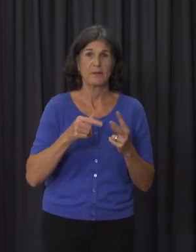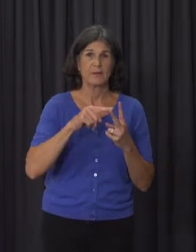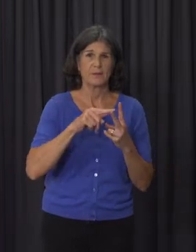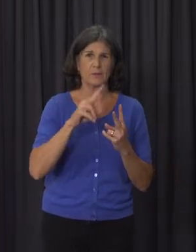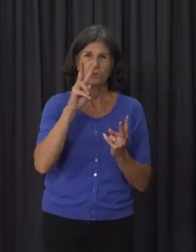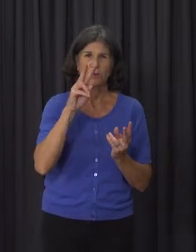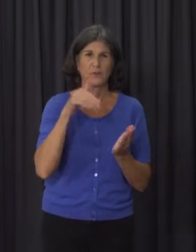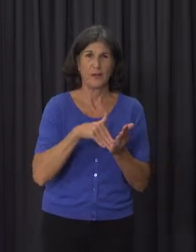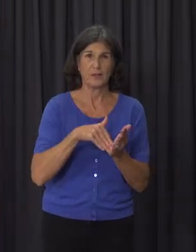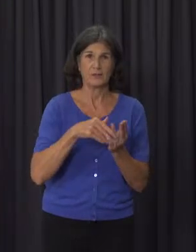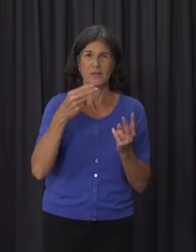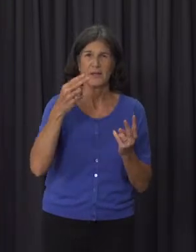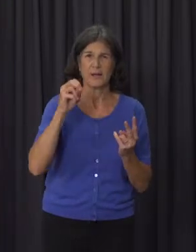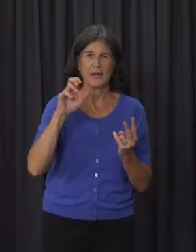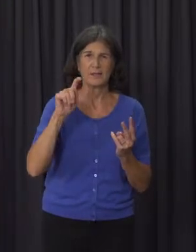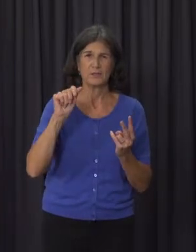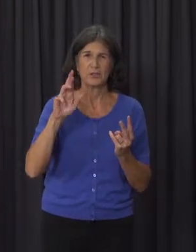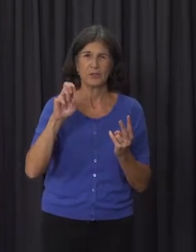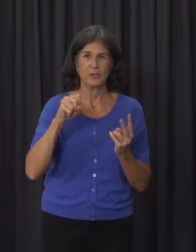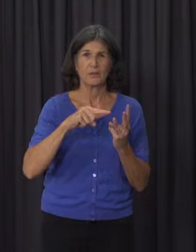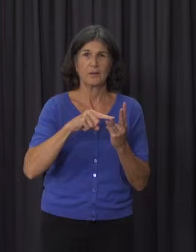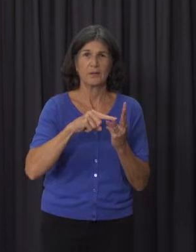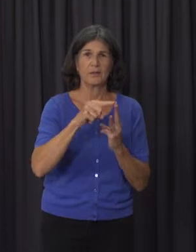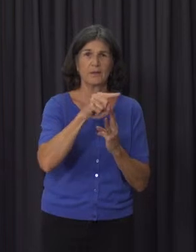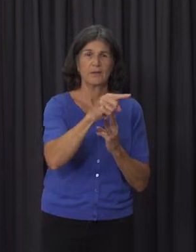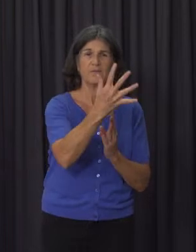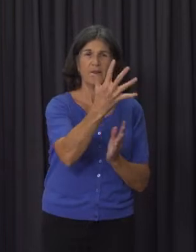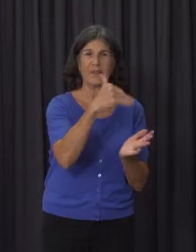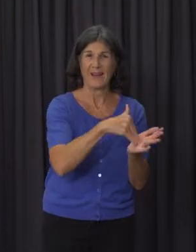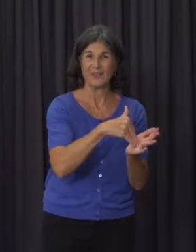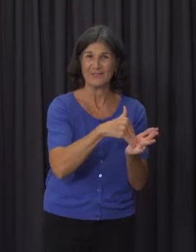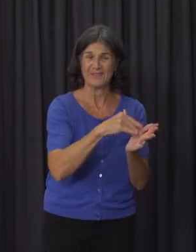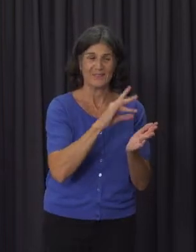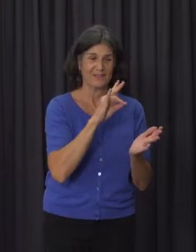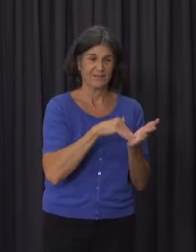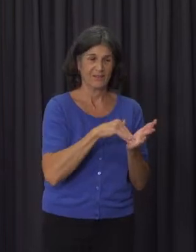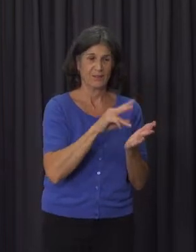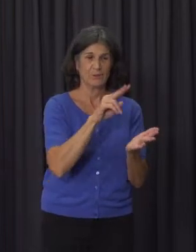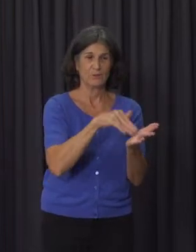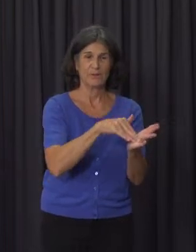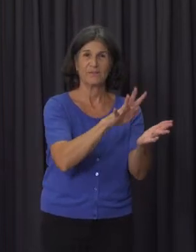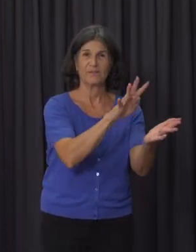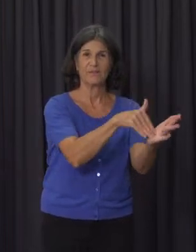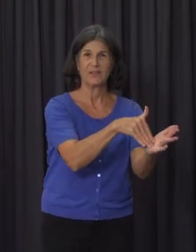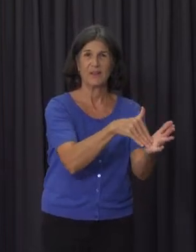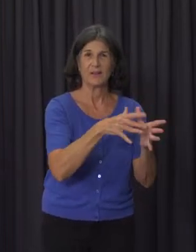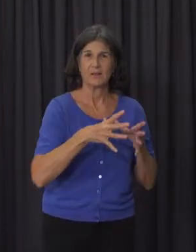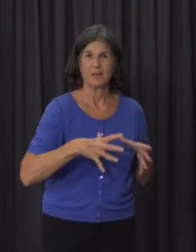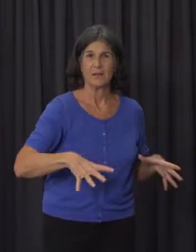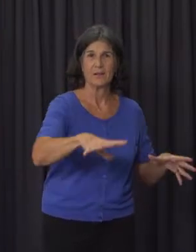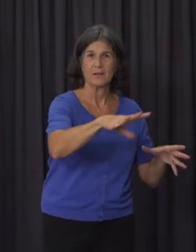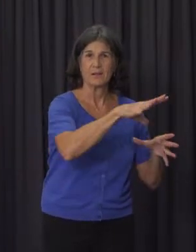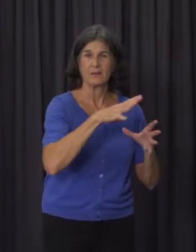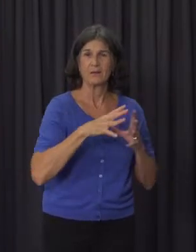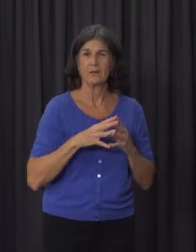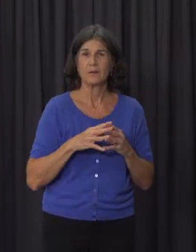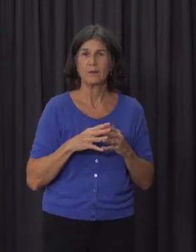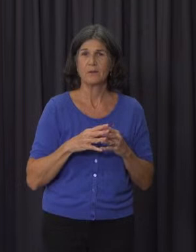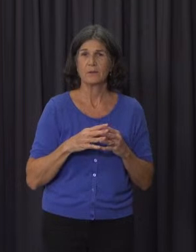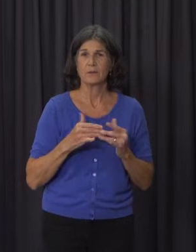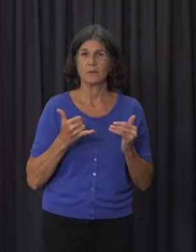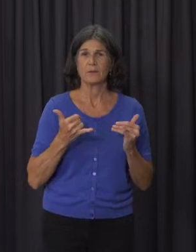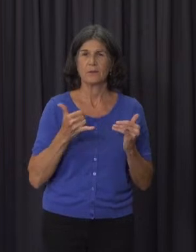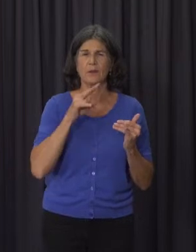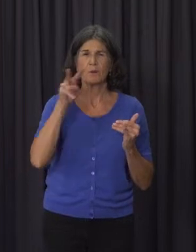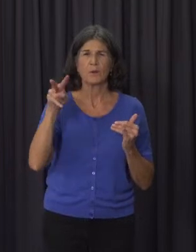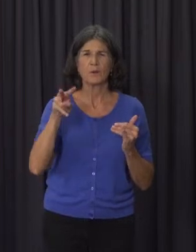over 5,000. You can get those latest numbers from our interactive map on our wildfire status page, but I